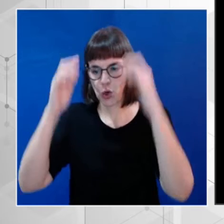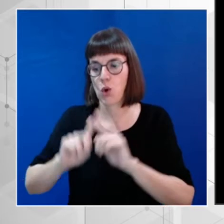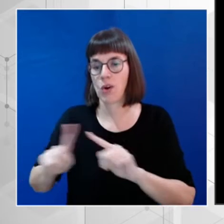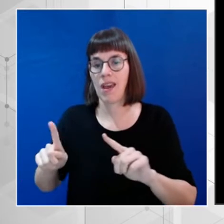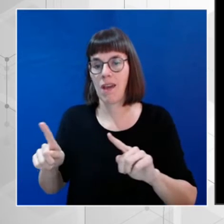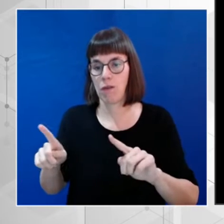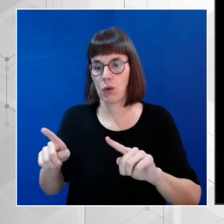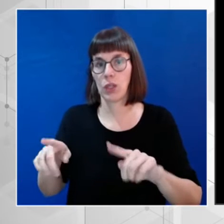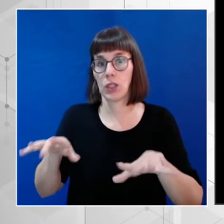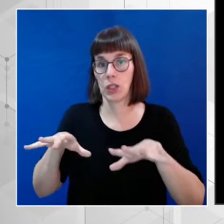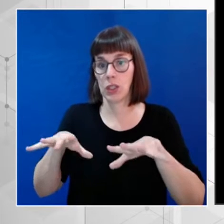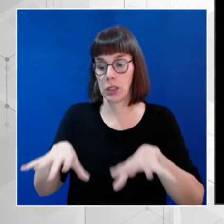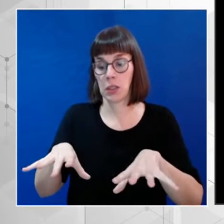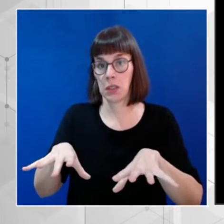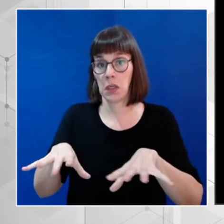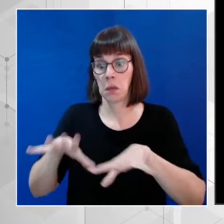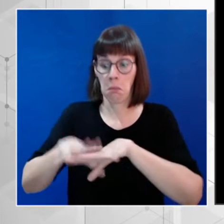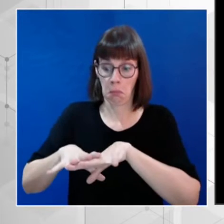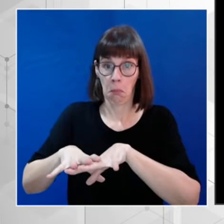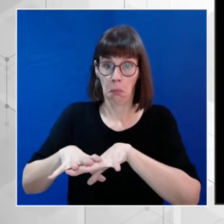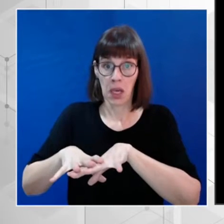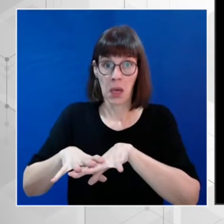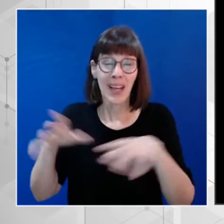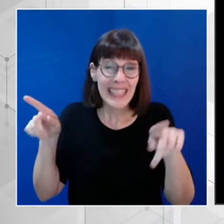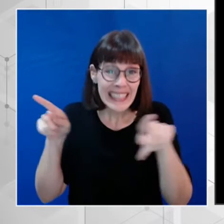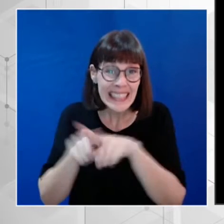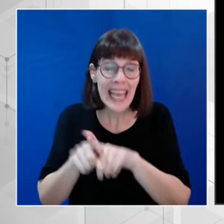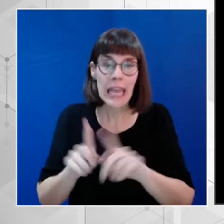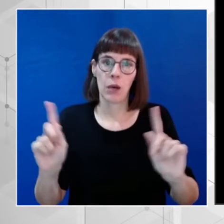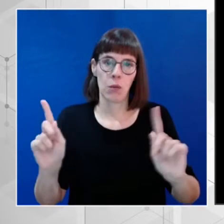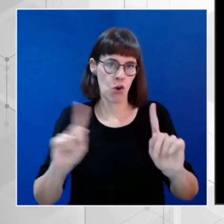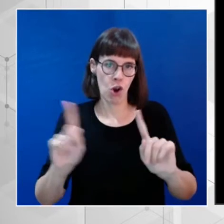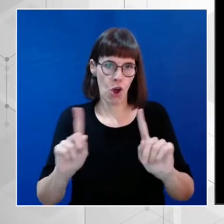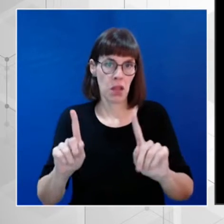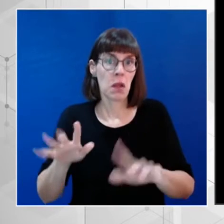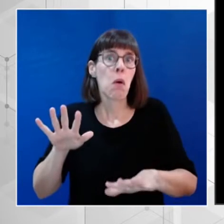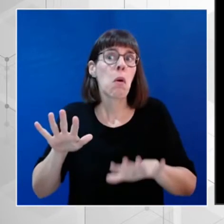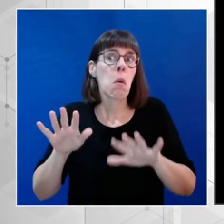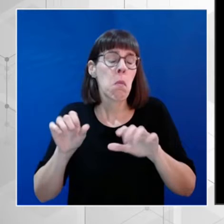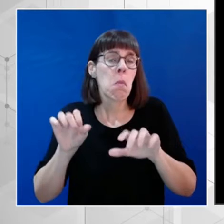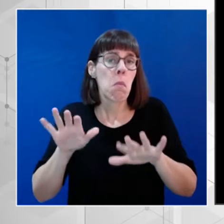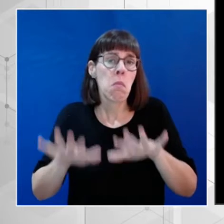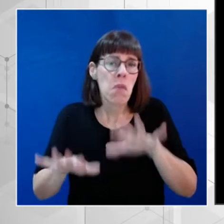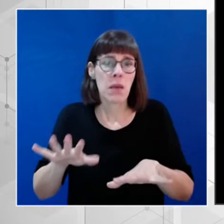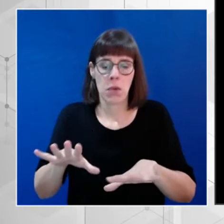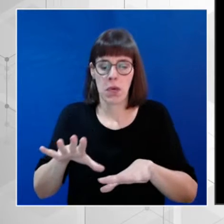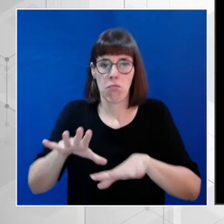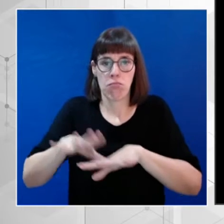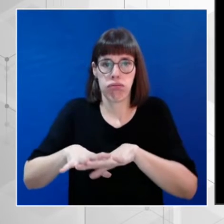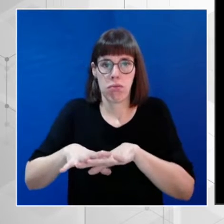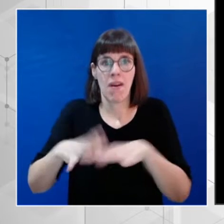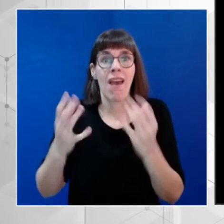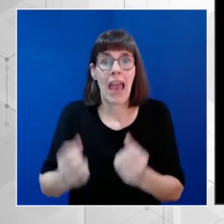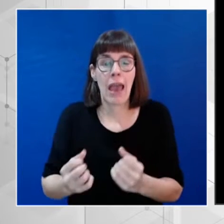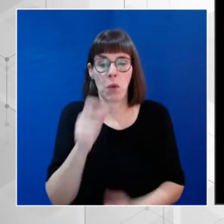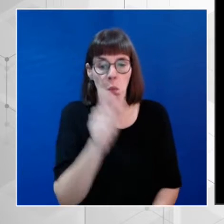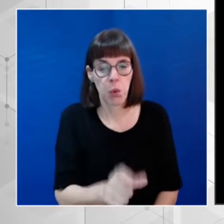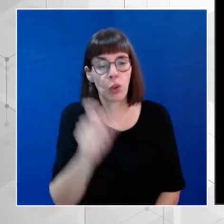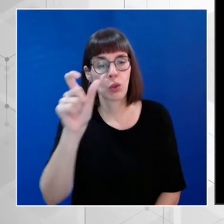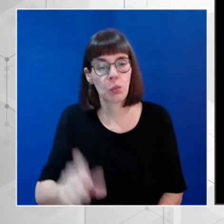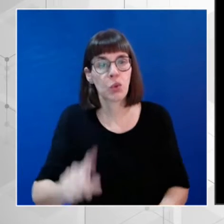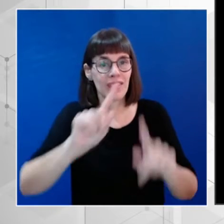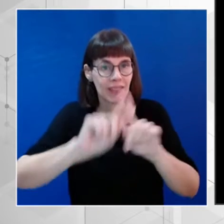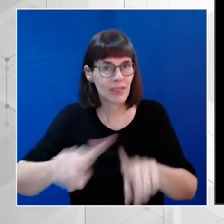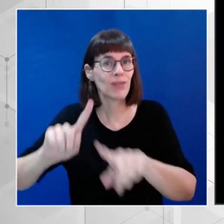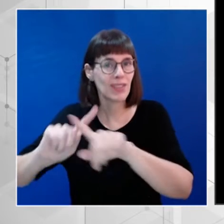the same. This intersection, if it exists at all, it varies from person to person. And also, frankly,